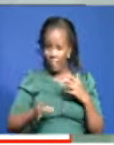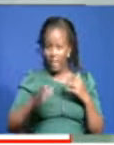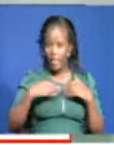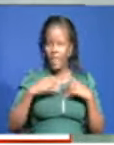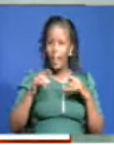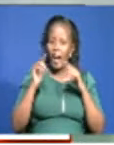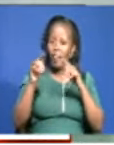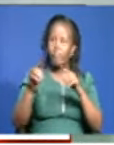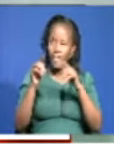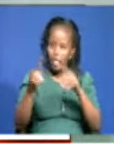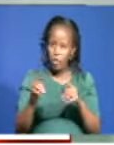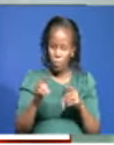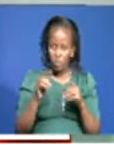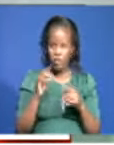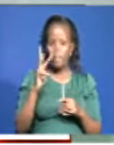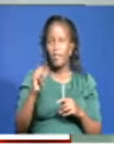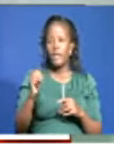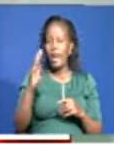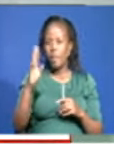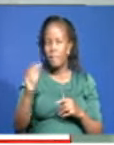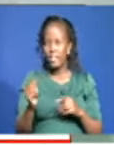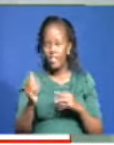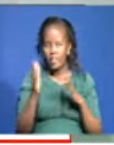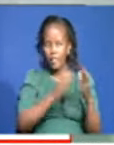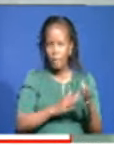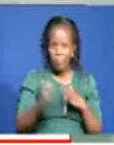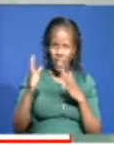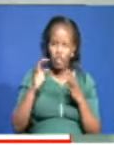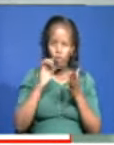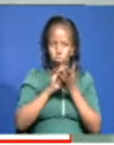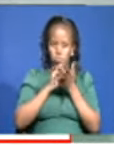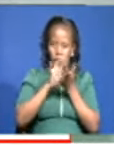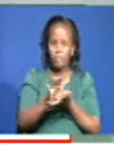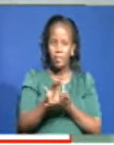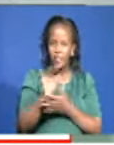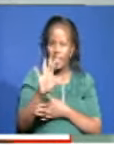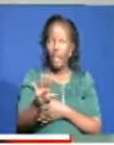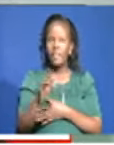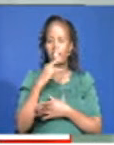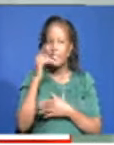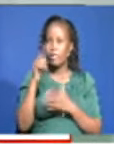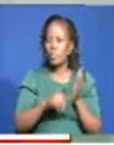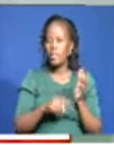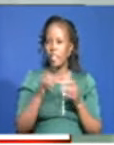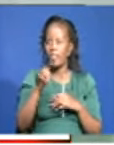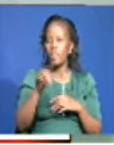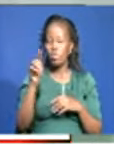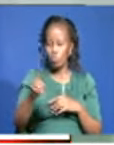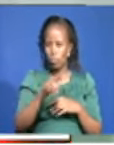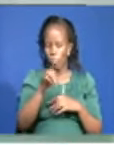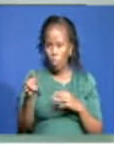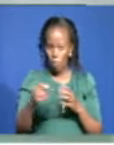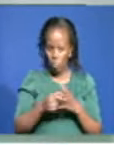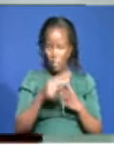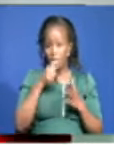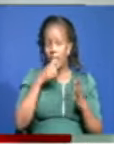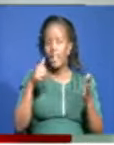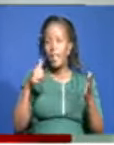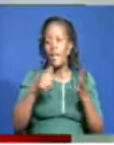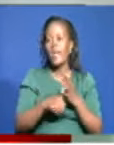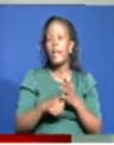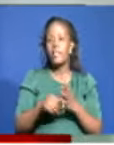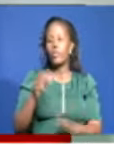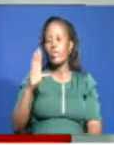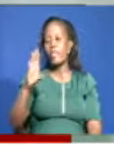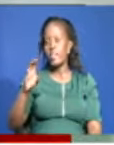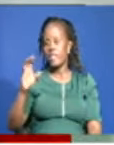of the county assembly seeking to impeach her, terming the move as a witch hunt. In a letter to the Ethics and Anti-Corruption Commission, the